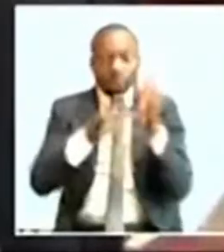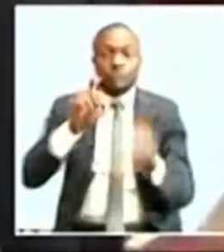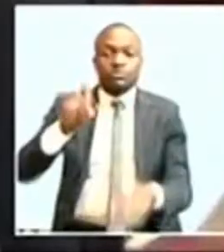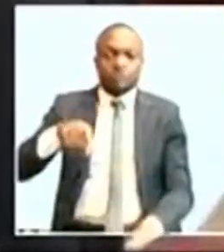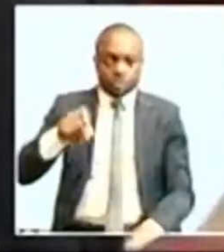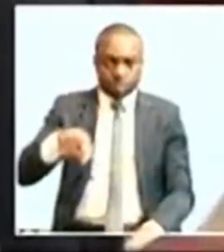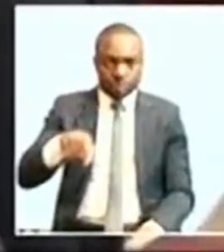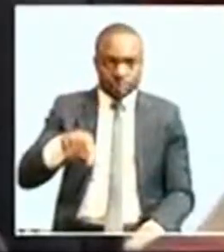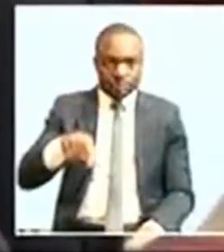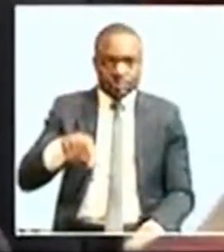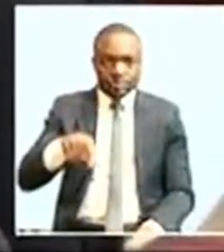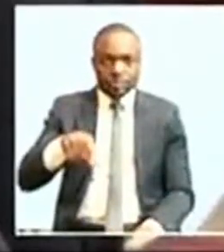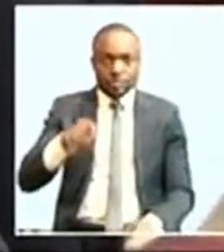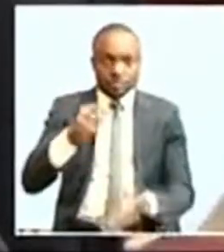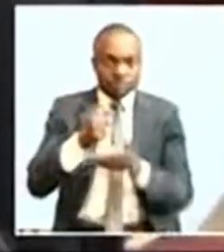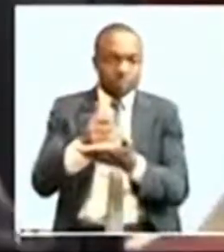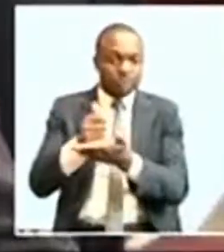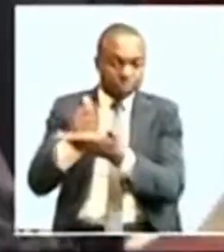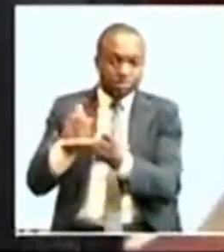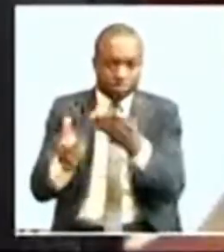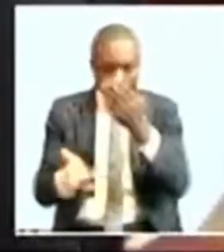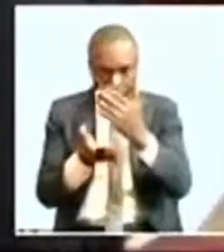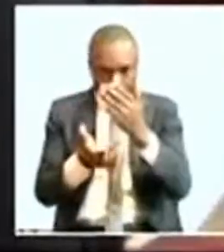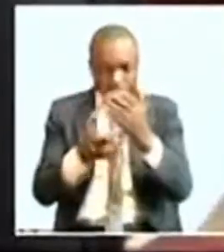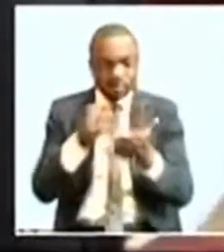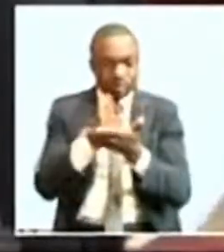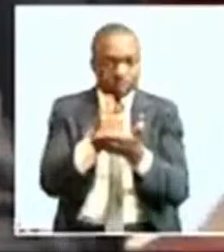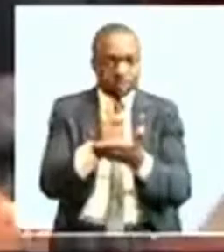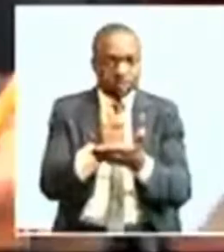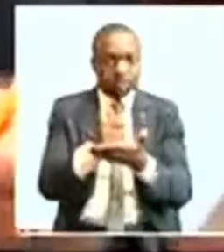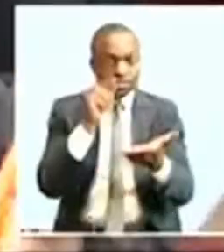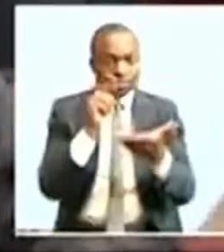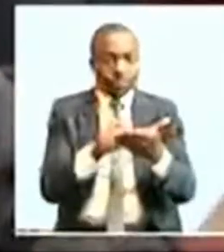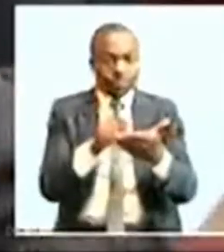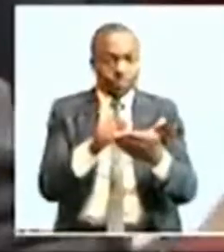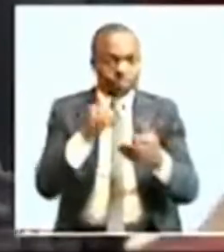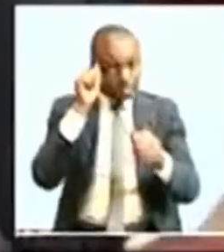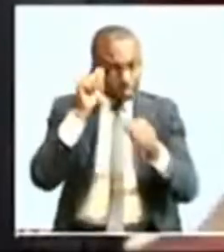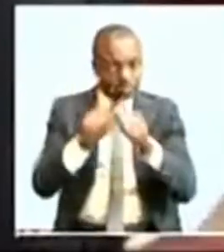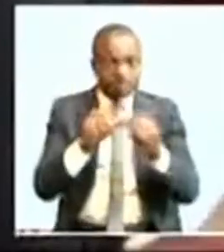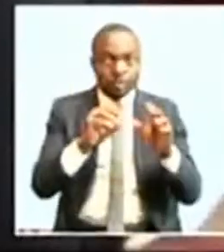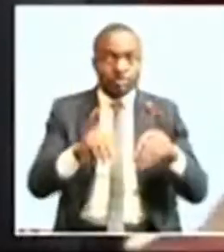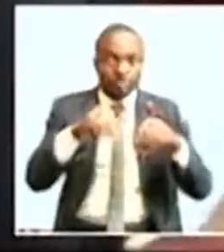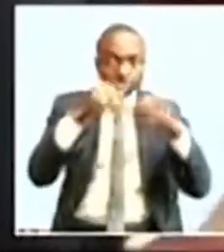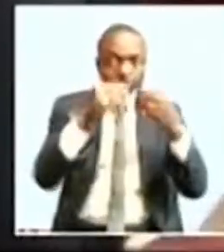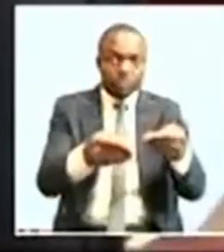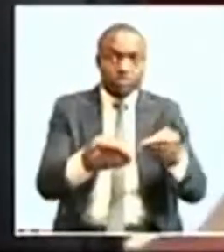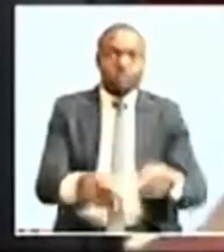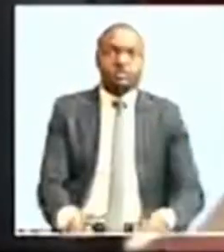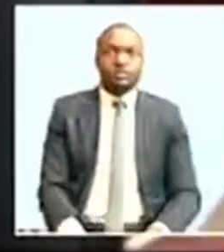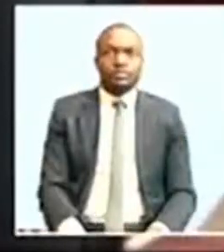need assistance, technical assistance that this agreement is offering.